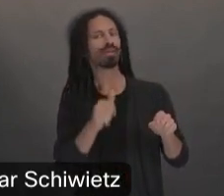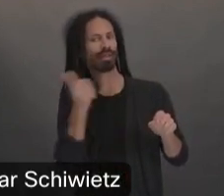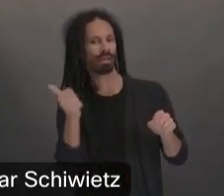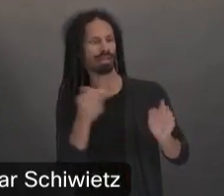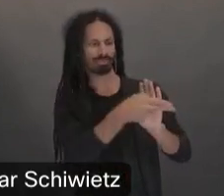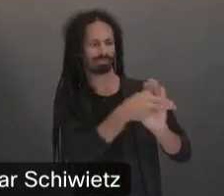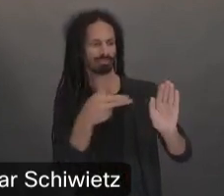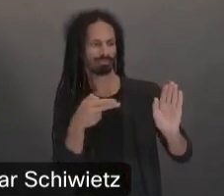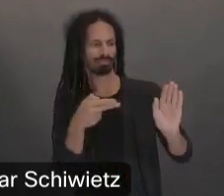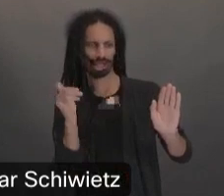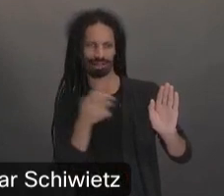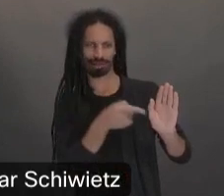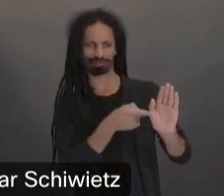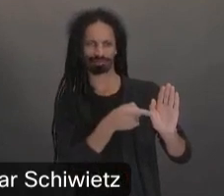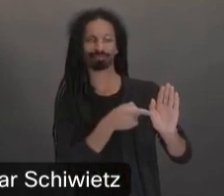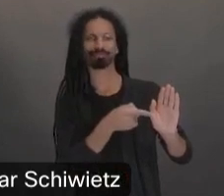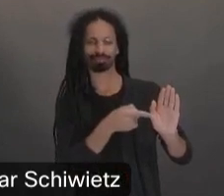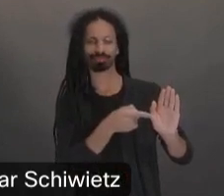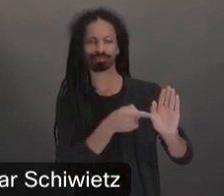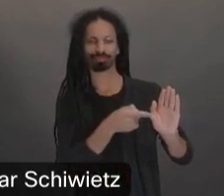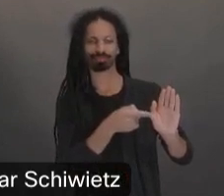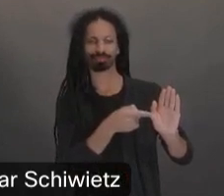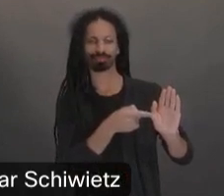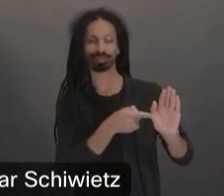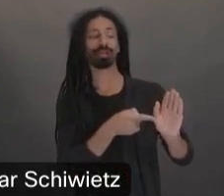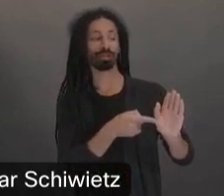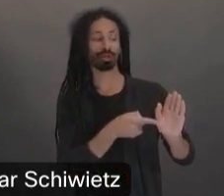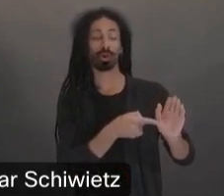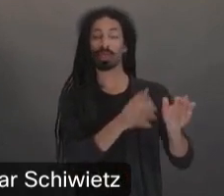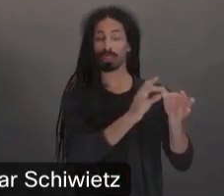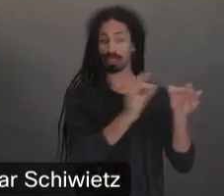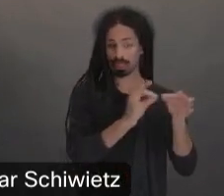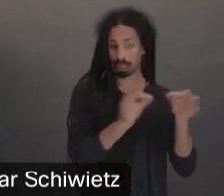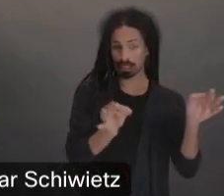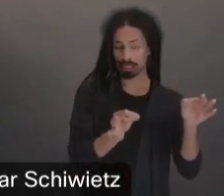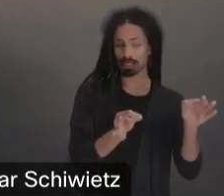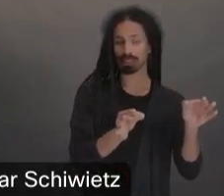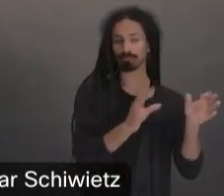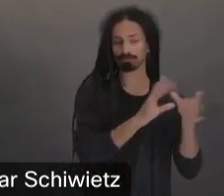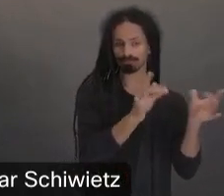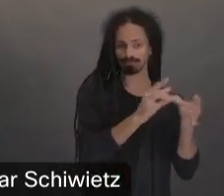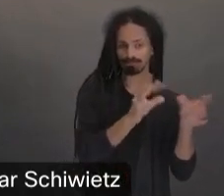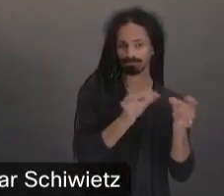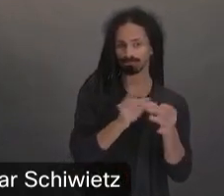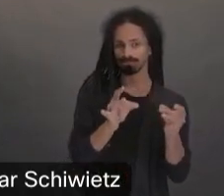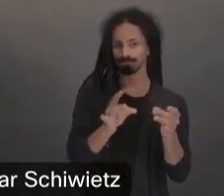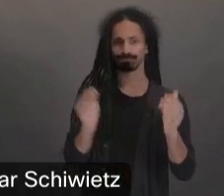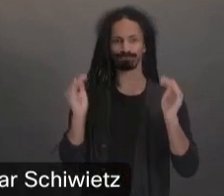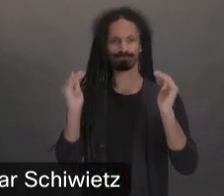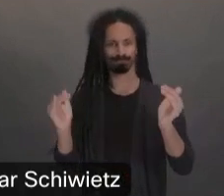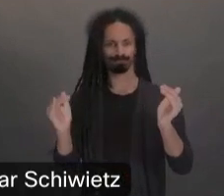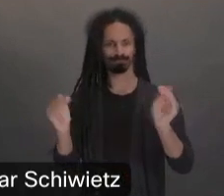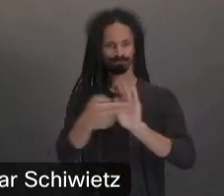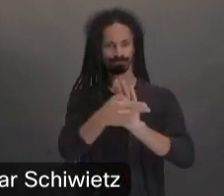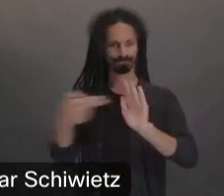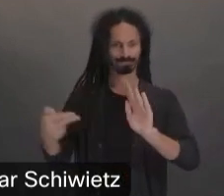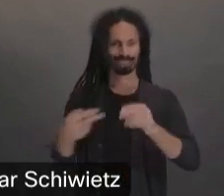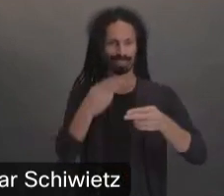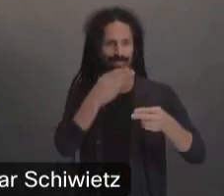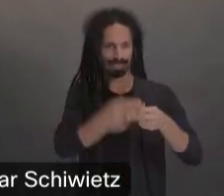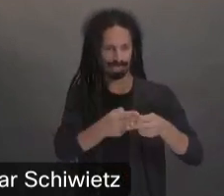text. So following another sentence, we have parenthesis, McGuigan and Leher,